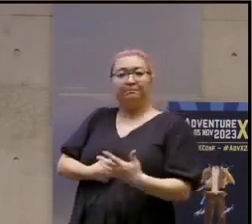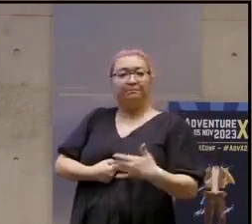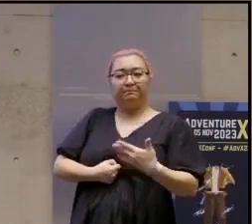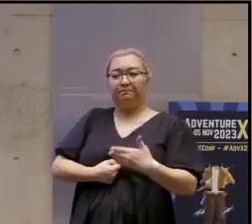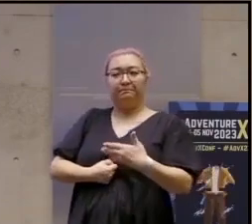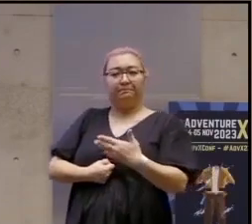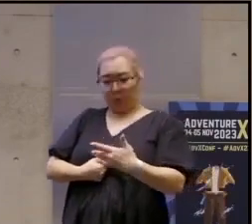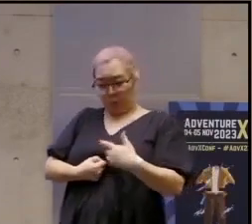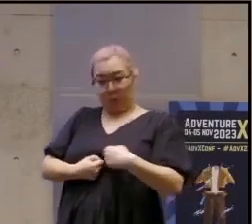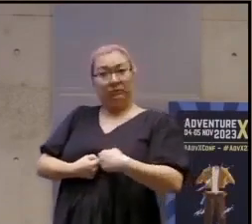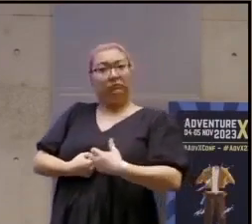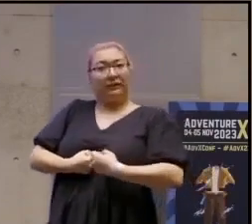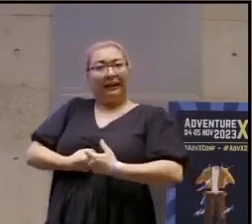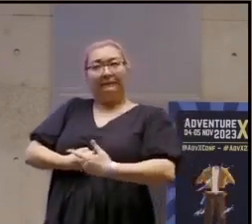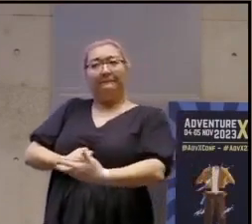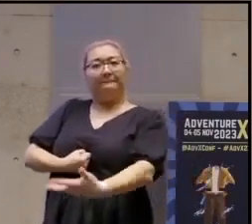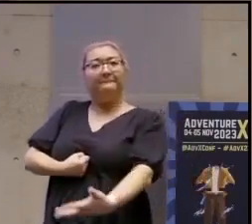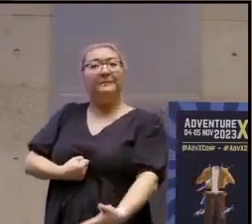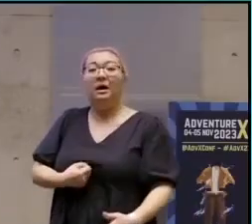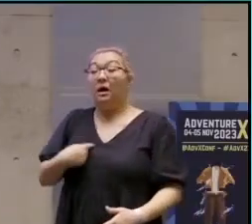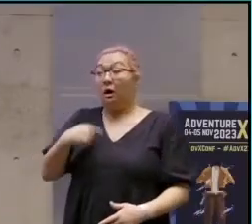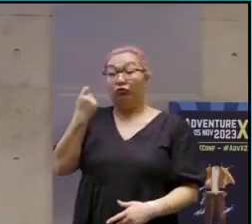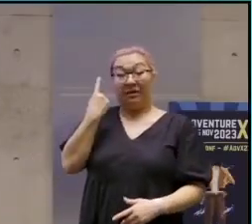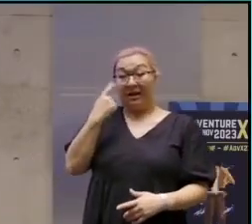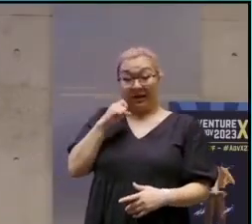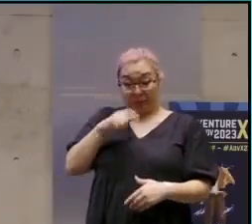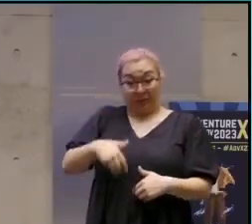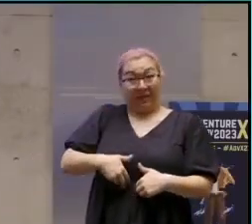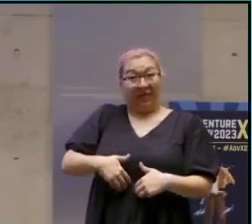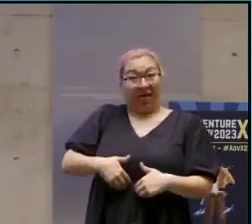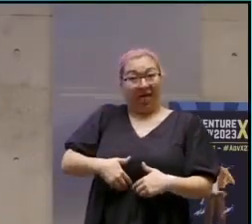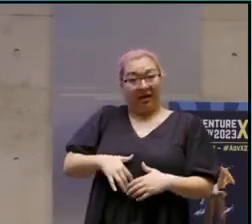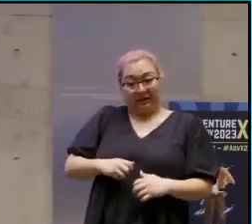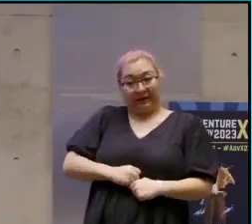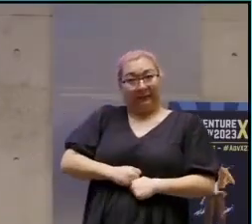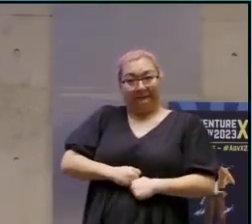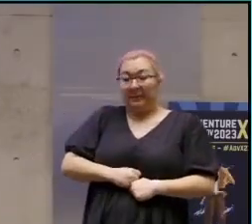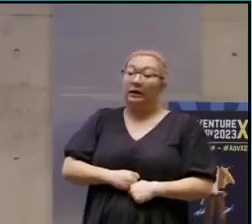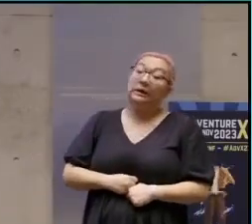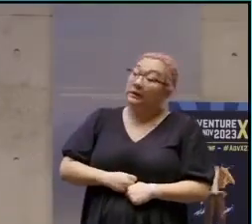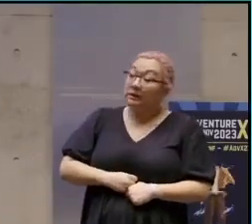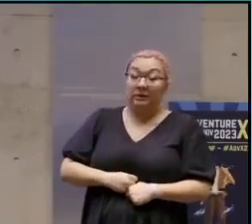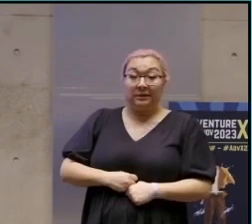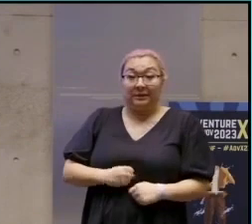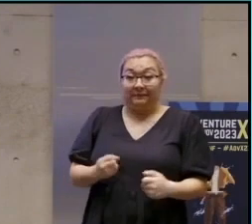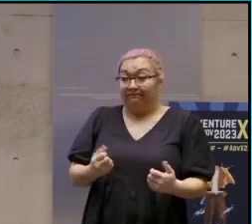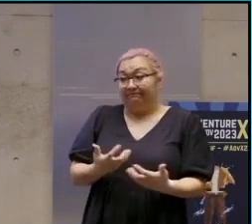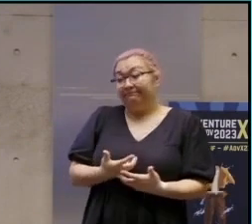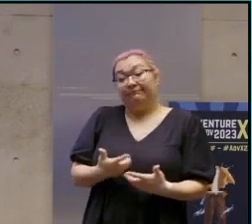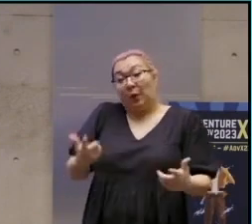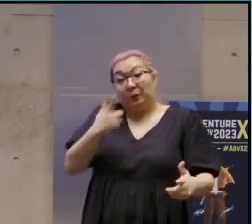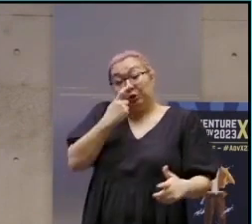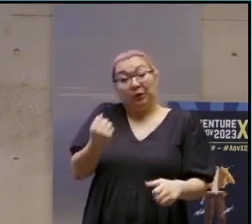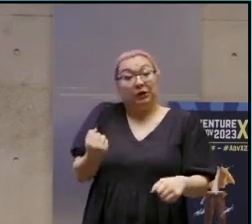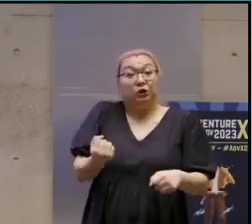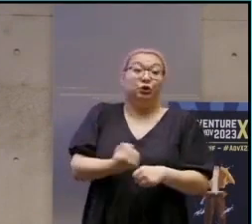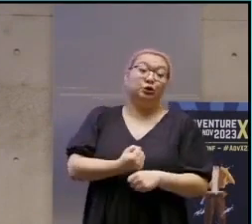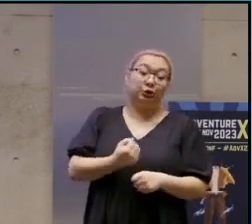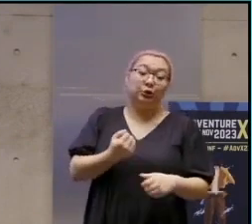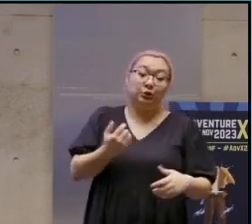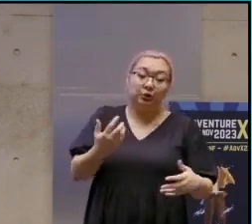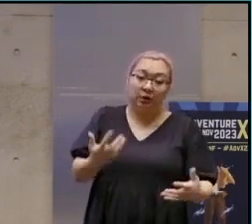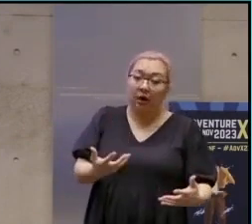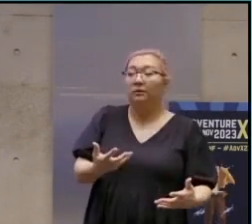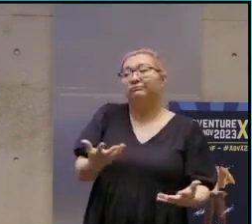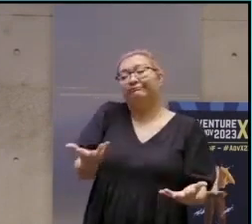bit of a personal toll. I will be happy to say that. Not much you can do about it beyond the usual, obviously having a support